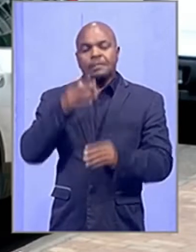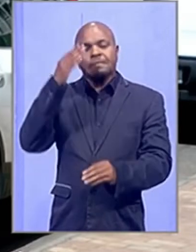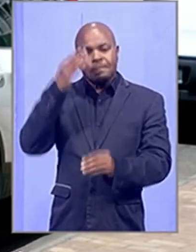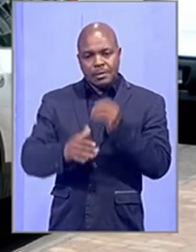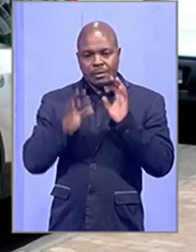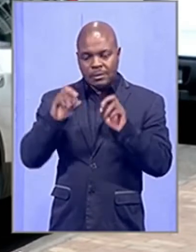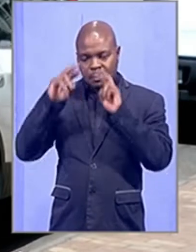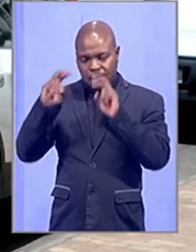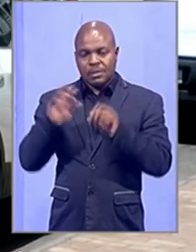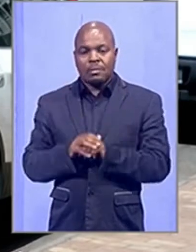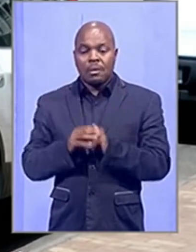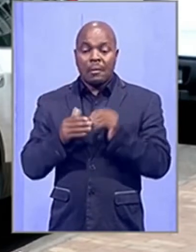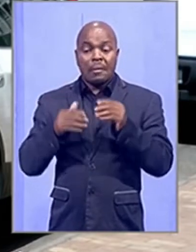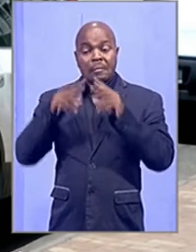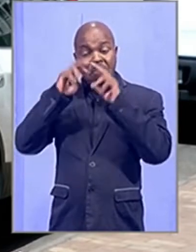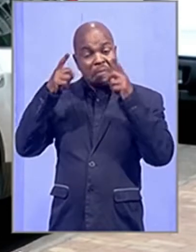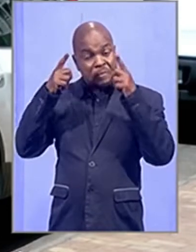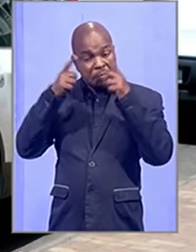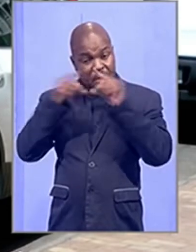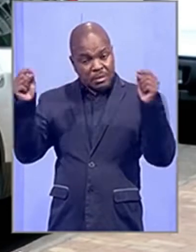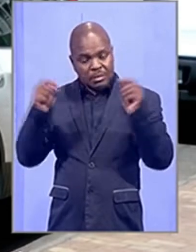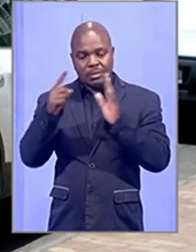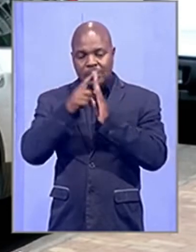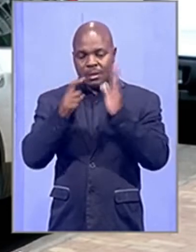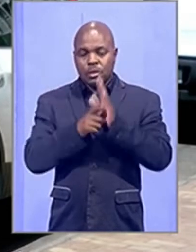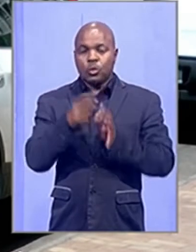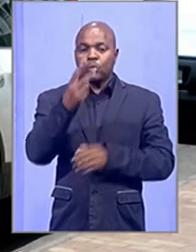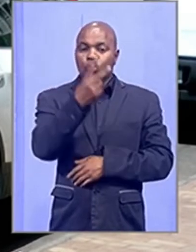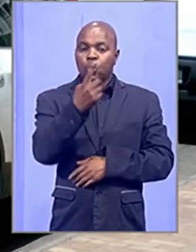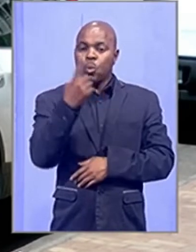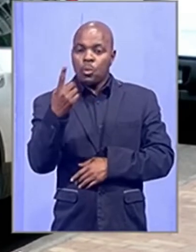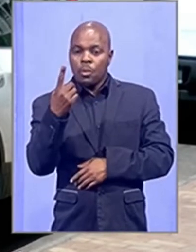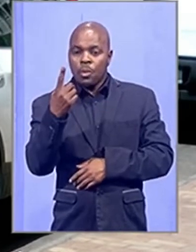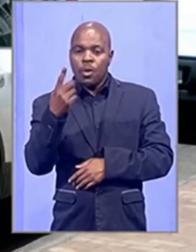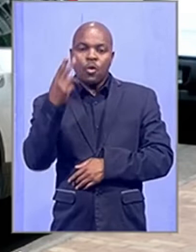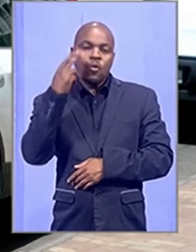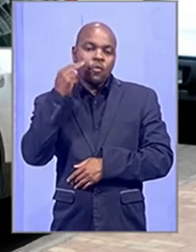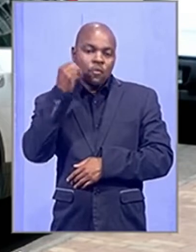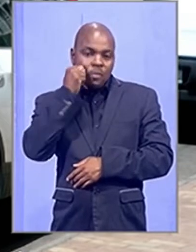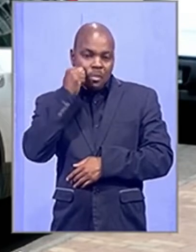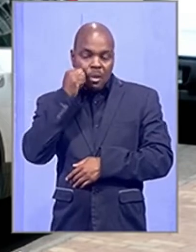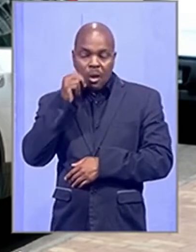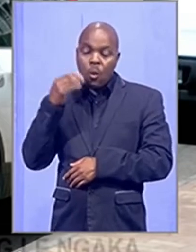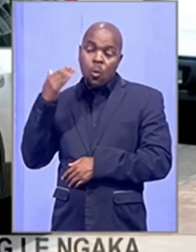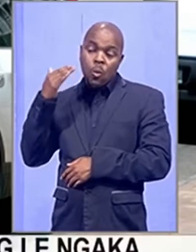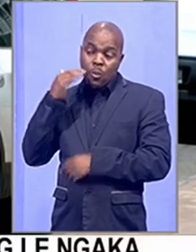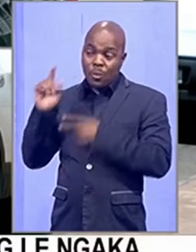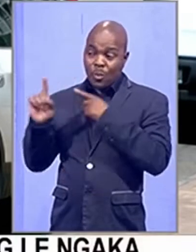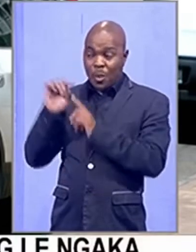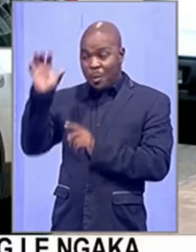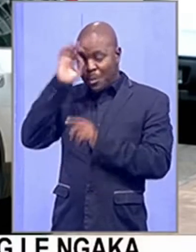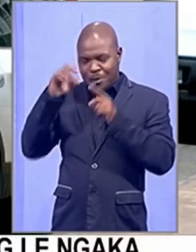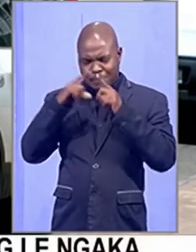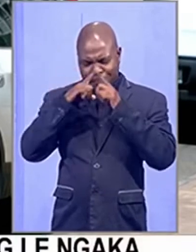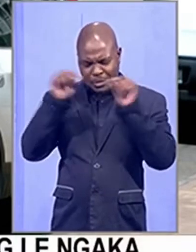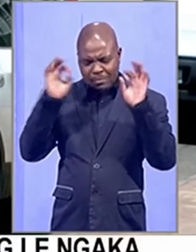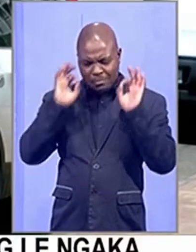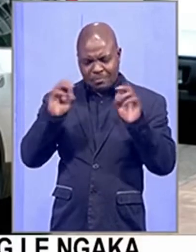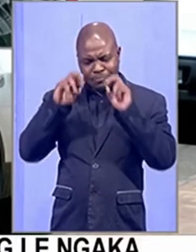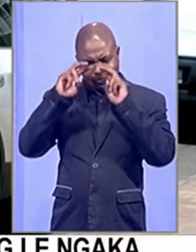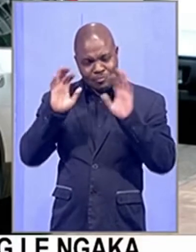qetuwe. Jwalo ka mora mono e tla re ka di 21st tsa November ha lefokisi se le qetile dipatlisiso tsa